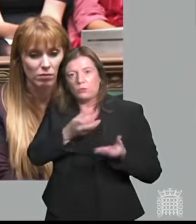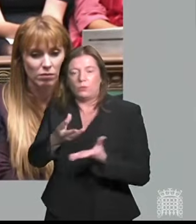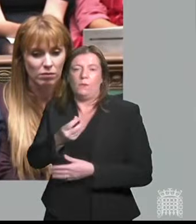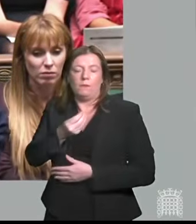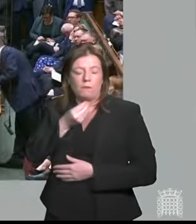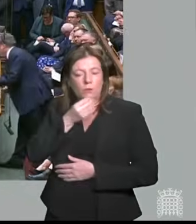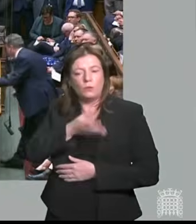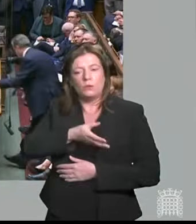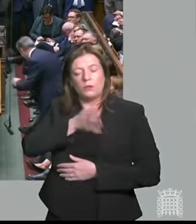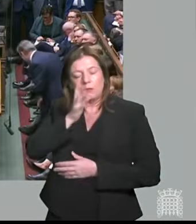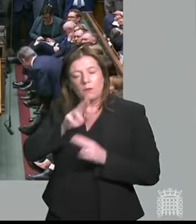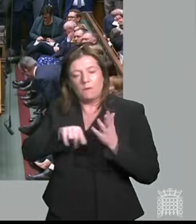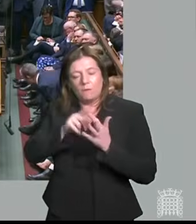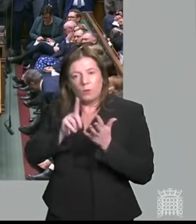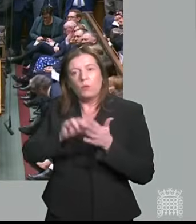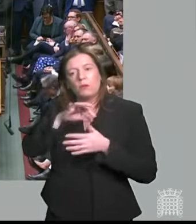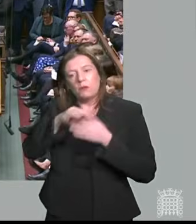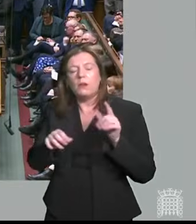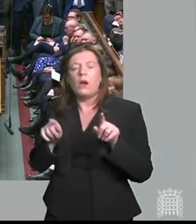law?